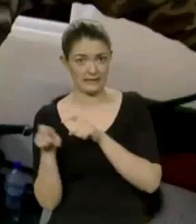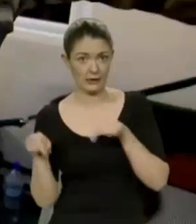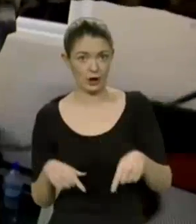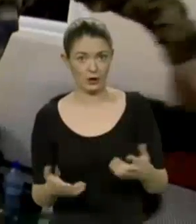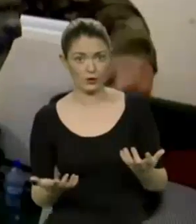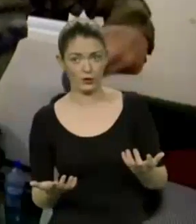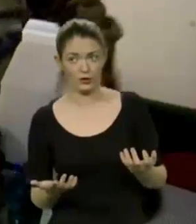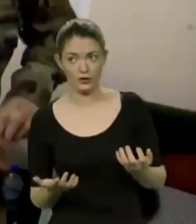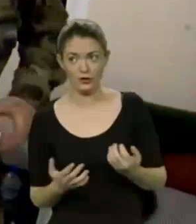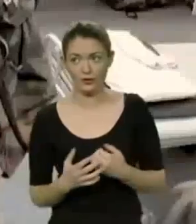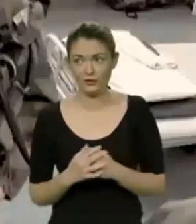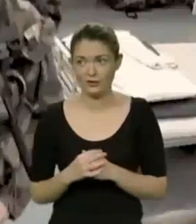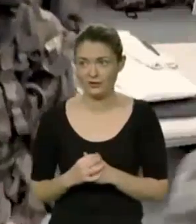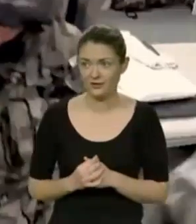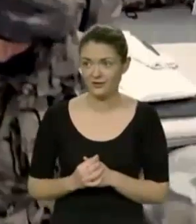I did. Still ended up there.